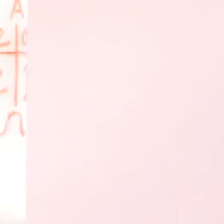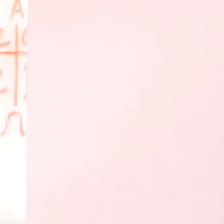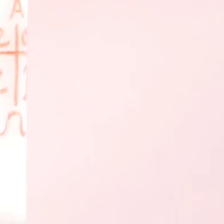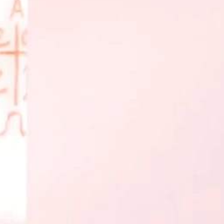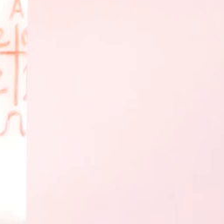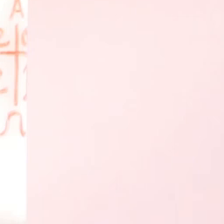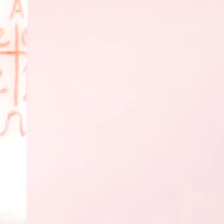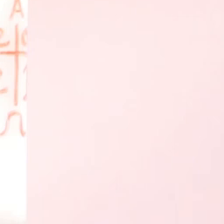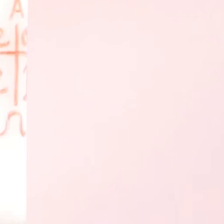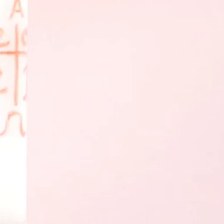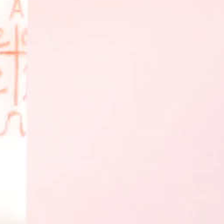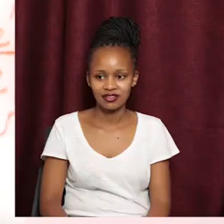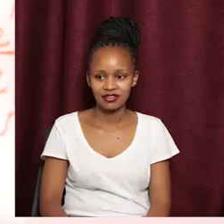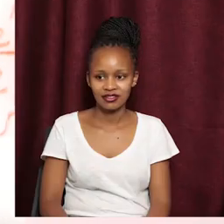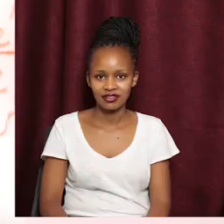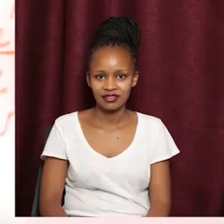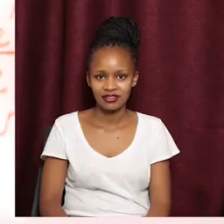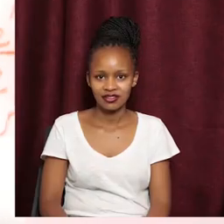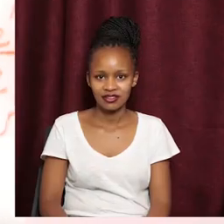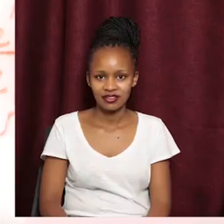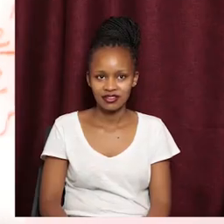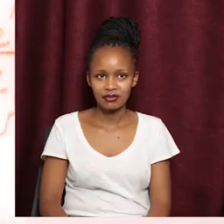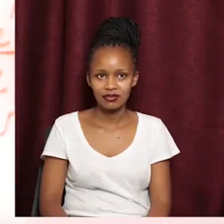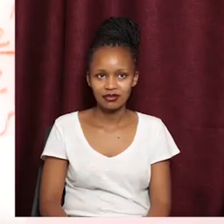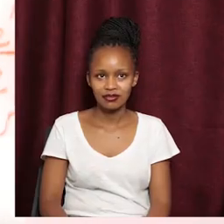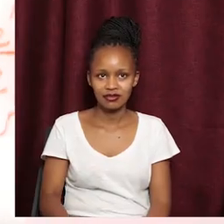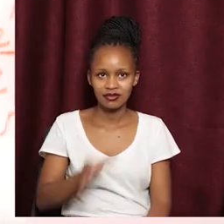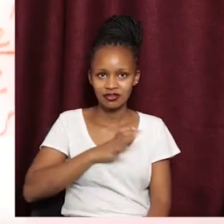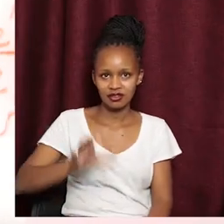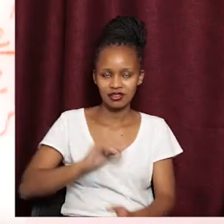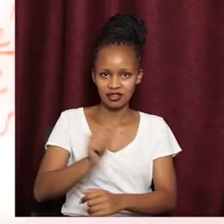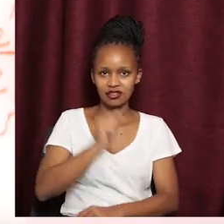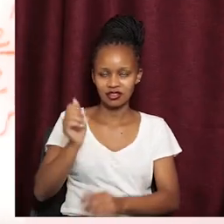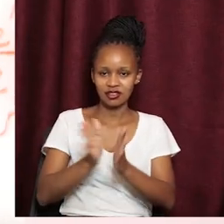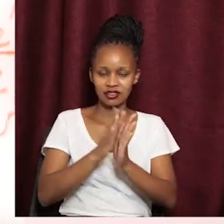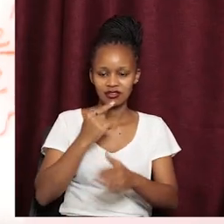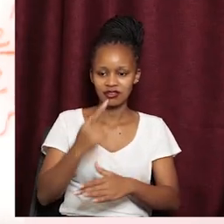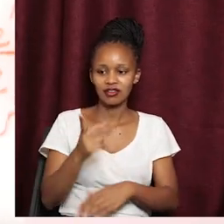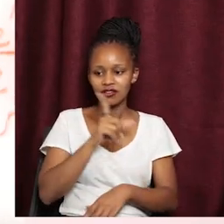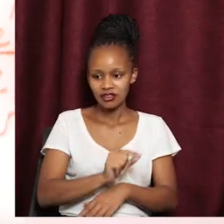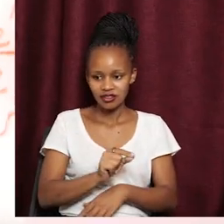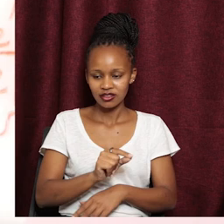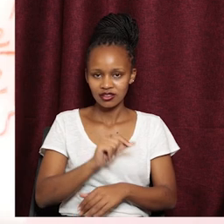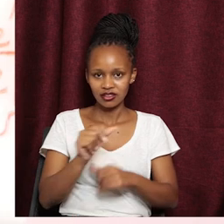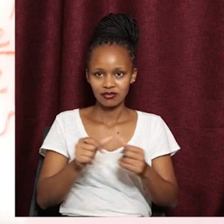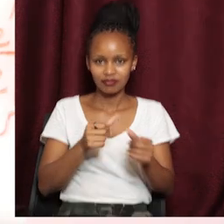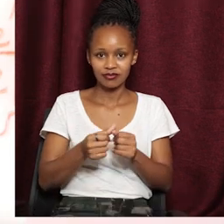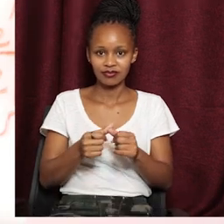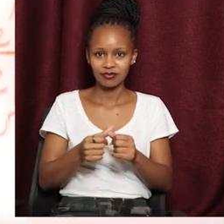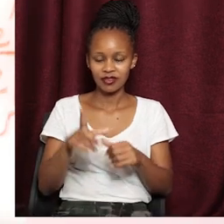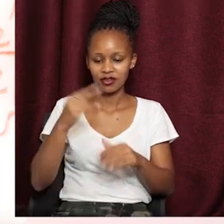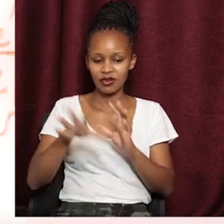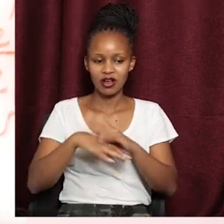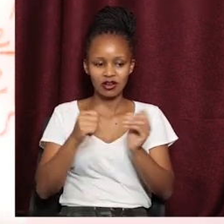A story is told of our football coach who went out with his boys for